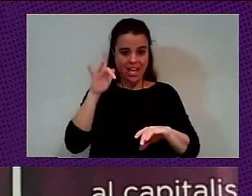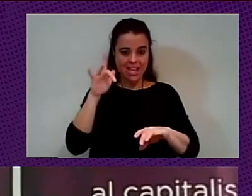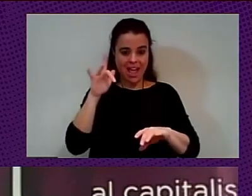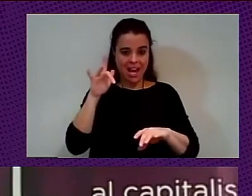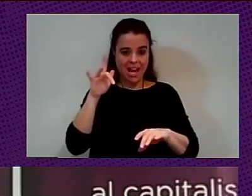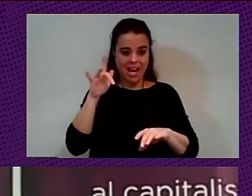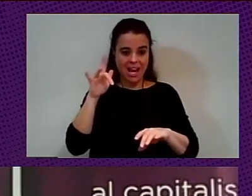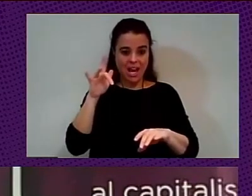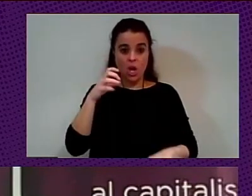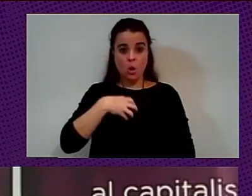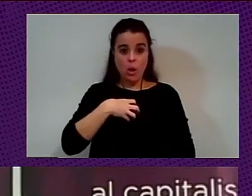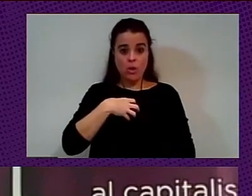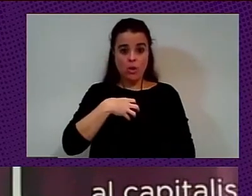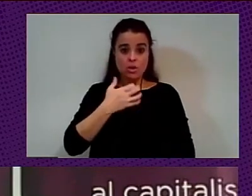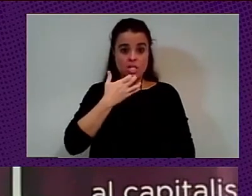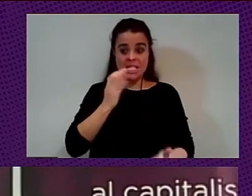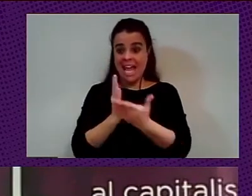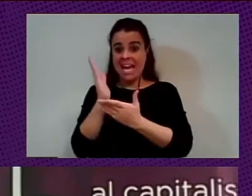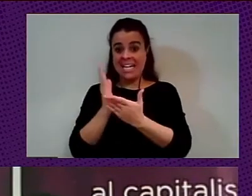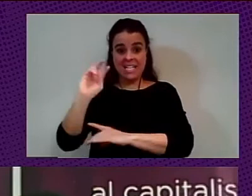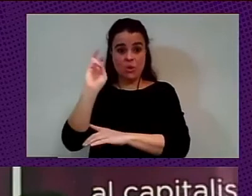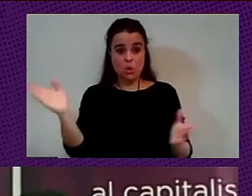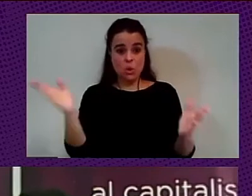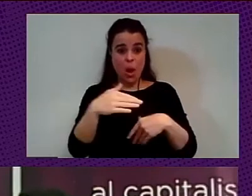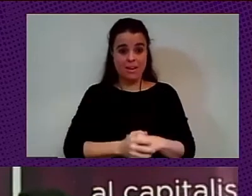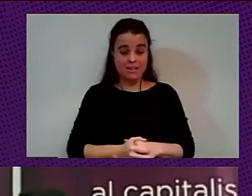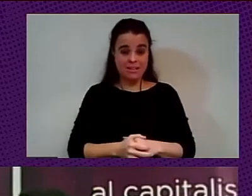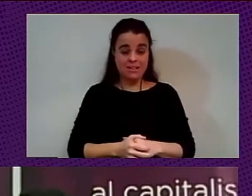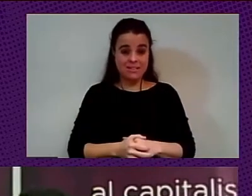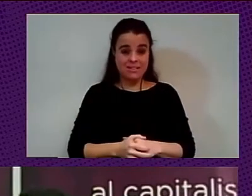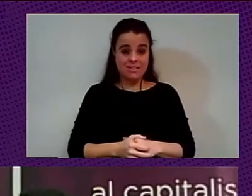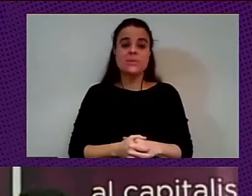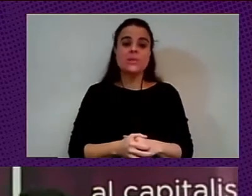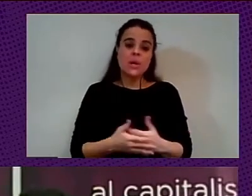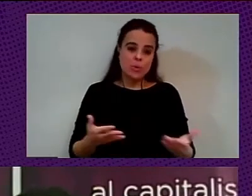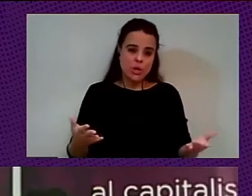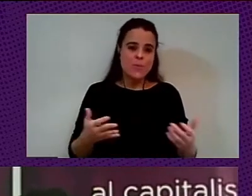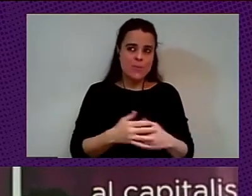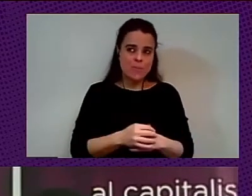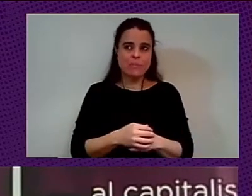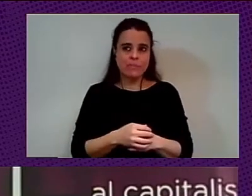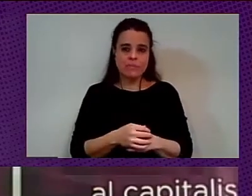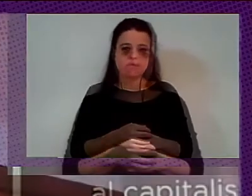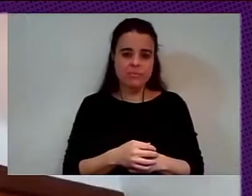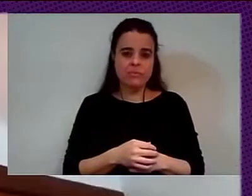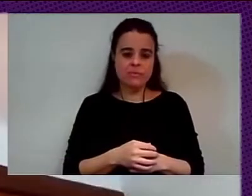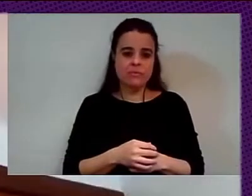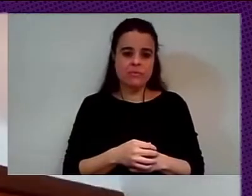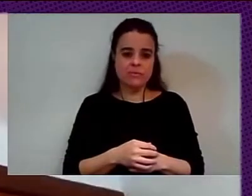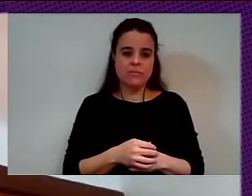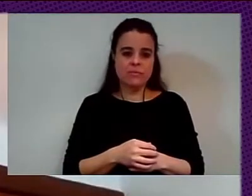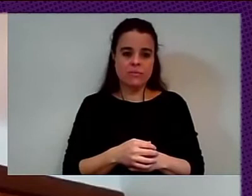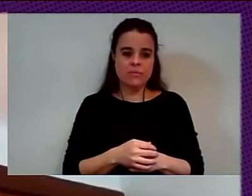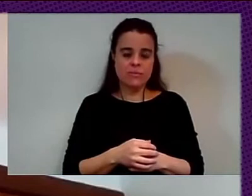so I brought up, it was a little bit rushed, but I do deal with it in other writings. If you're looking at Mastodon